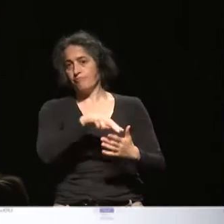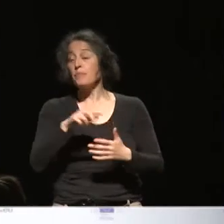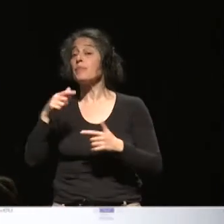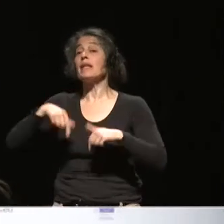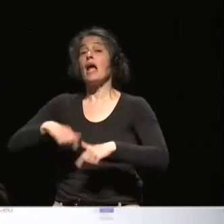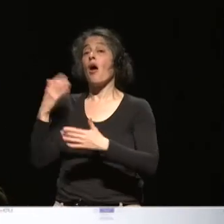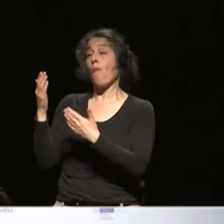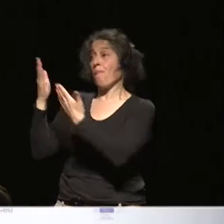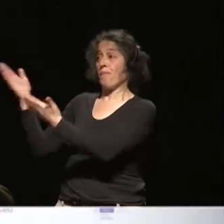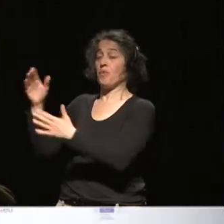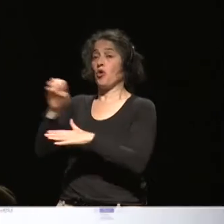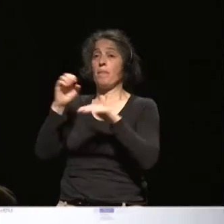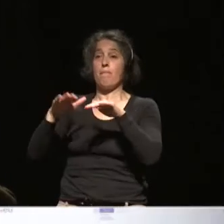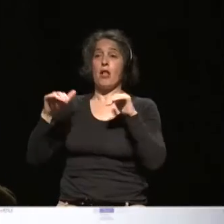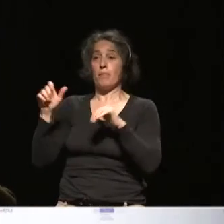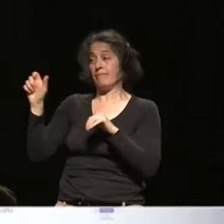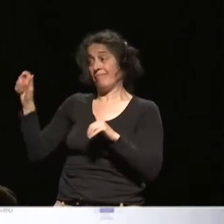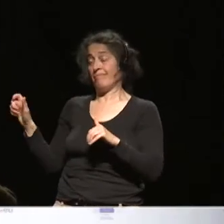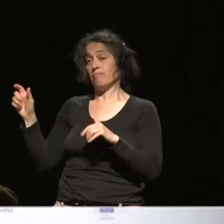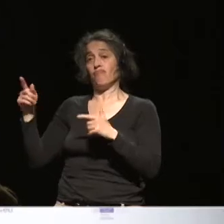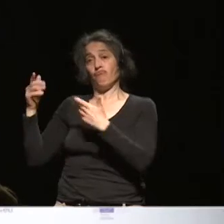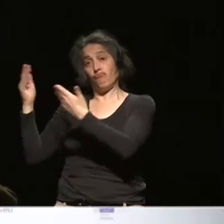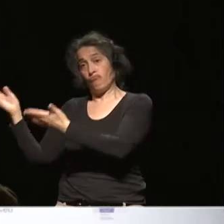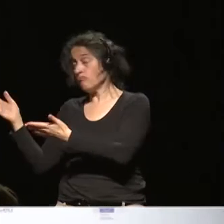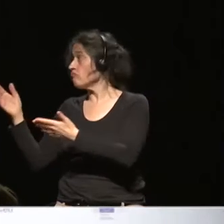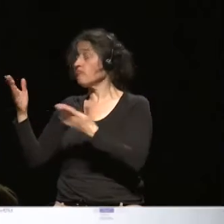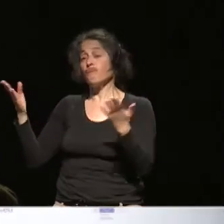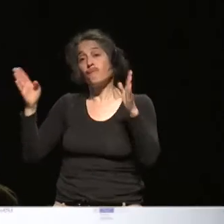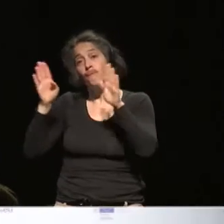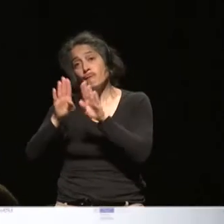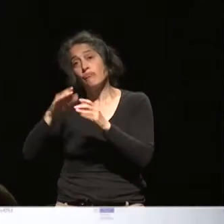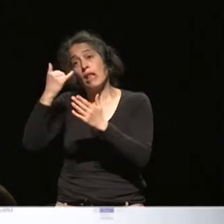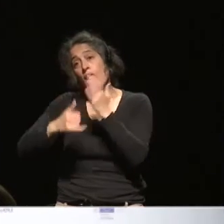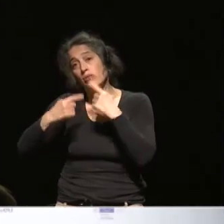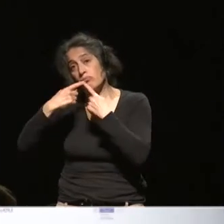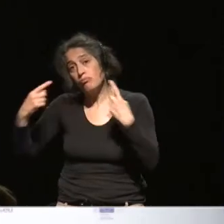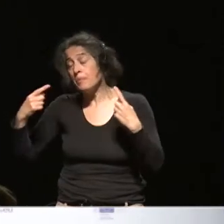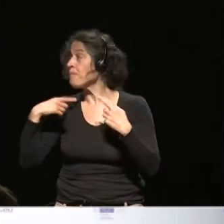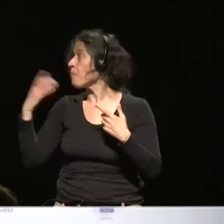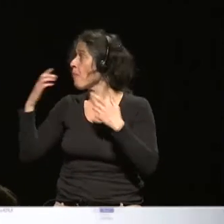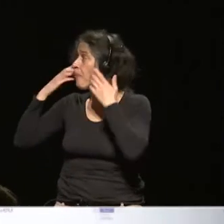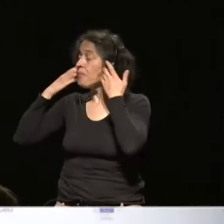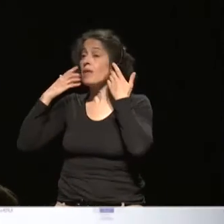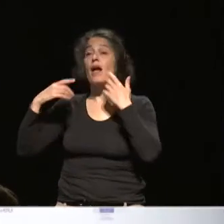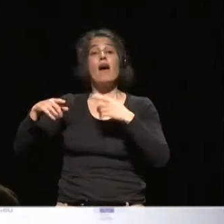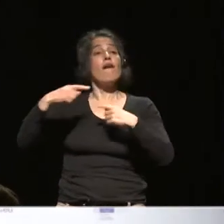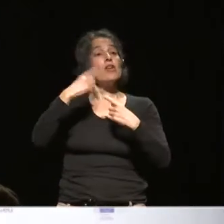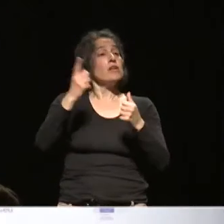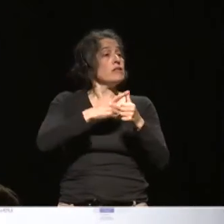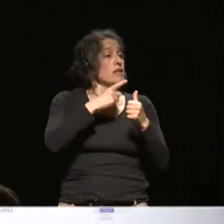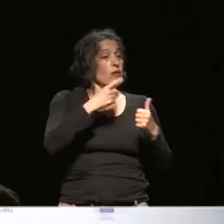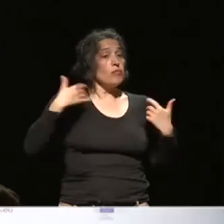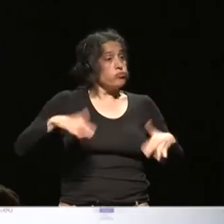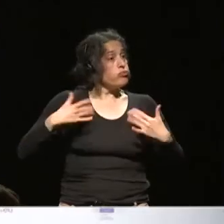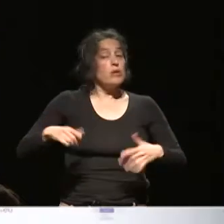close this session. Please, Ellie. Thank you, Davor, very much. Well, I think it was a very interesting discussion.